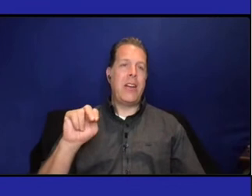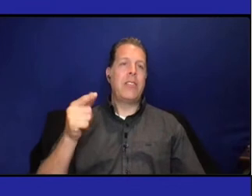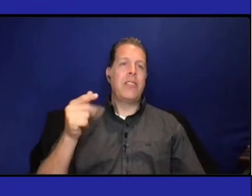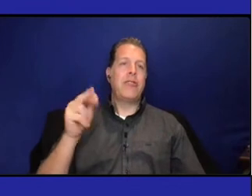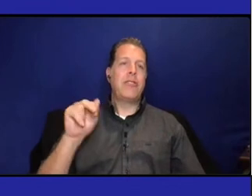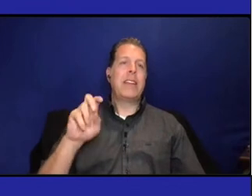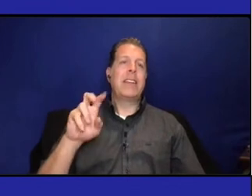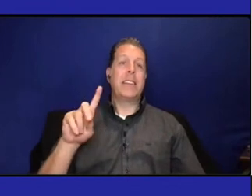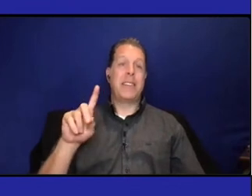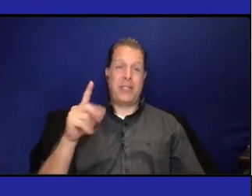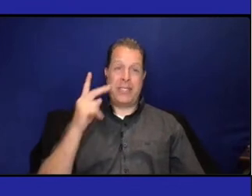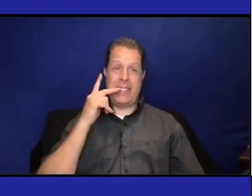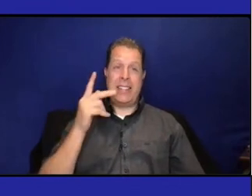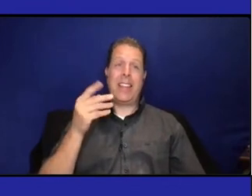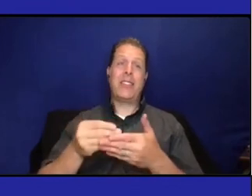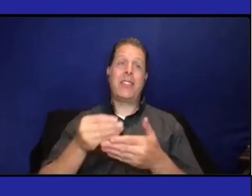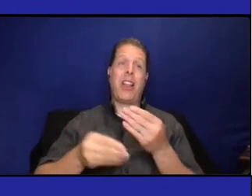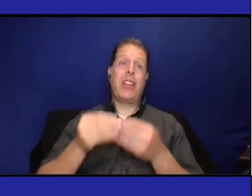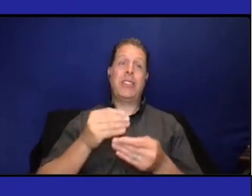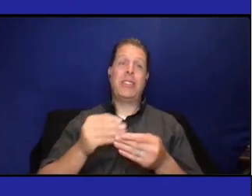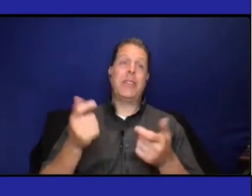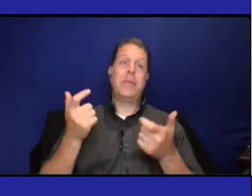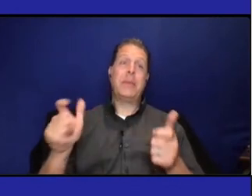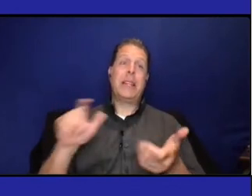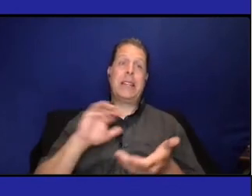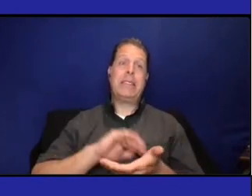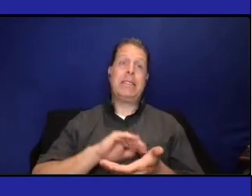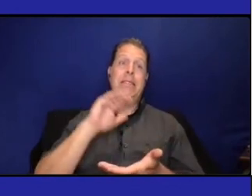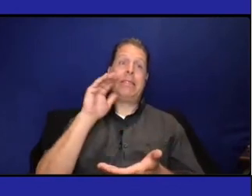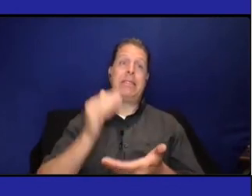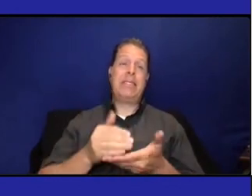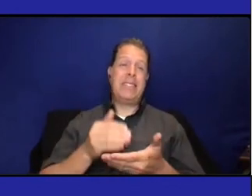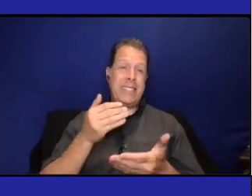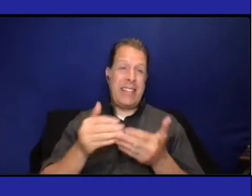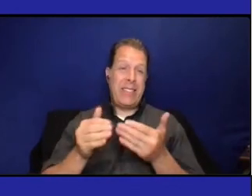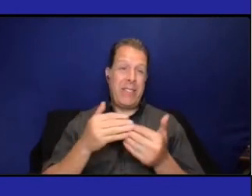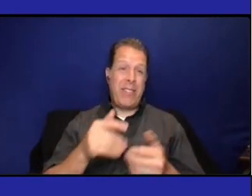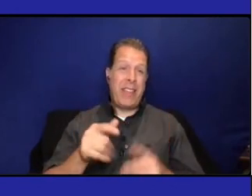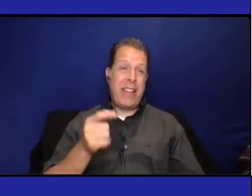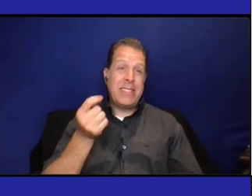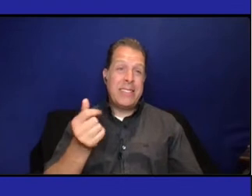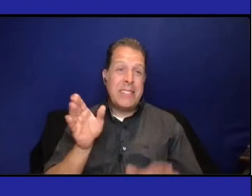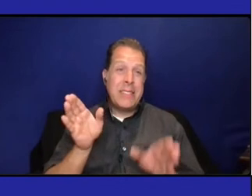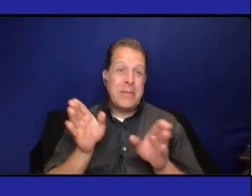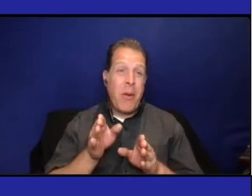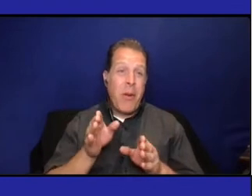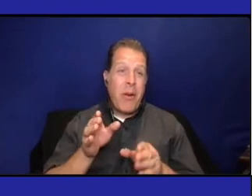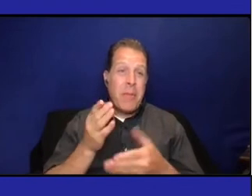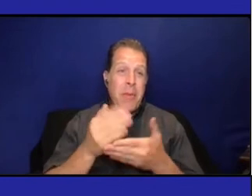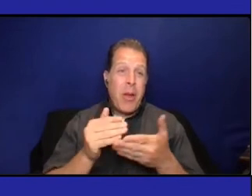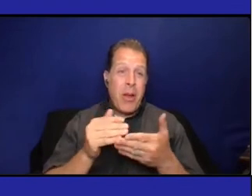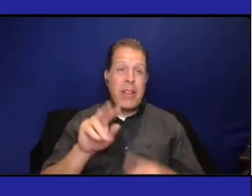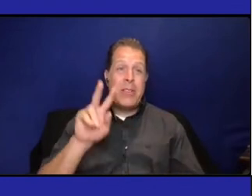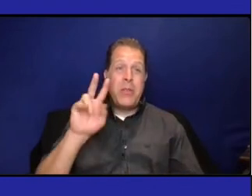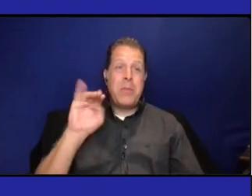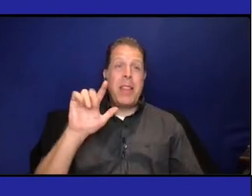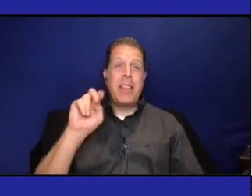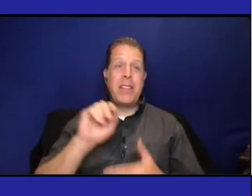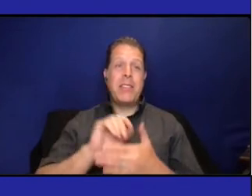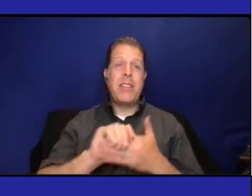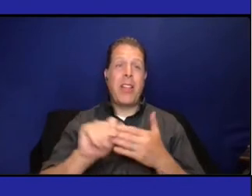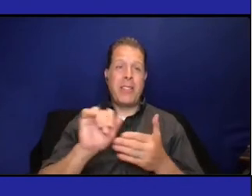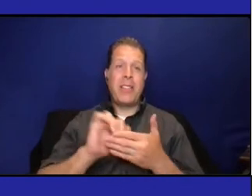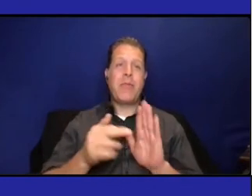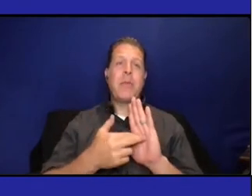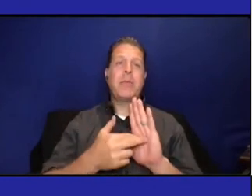are big, even for this tiny slice, and that $2 billion represents every part